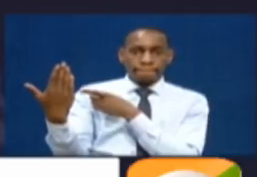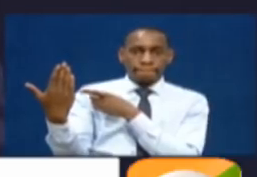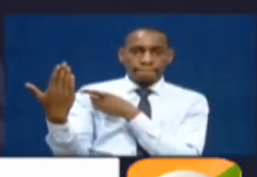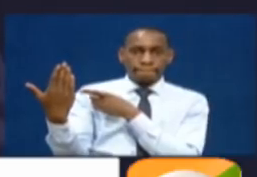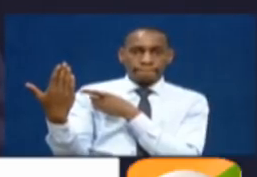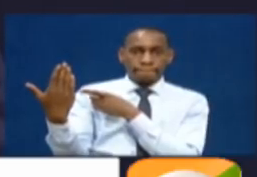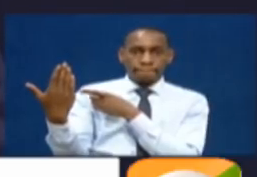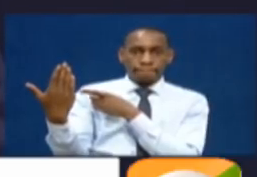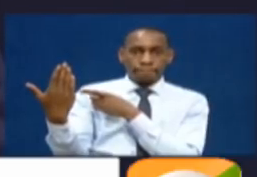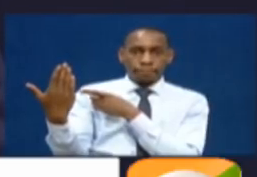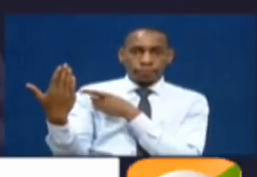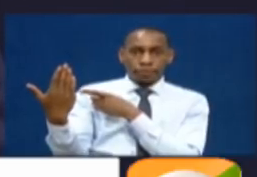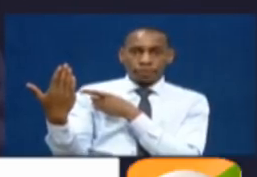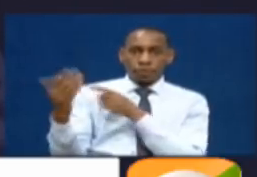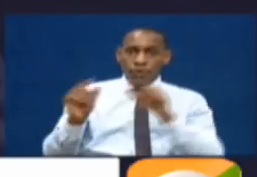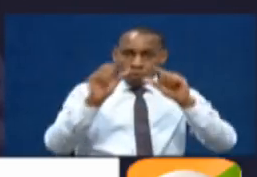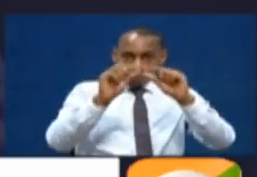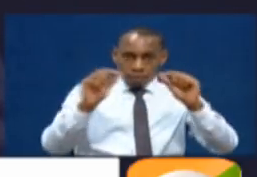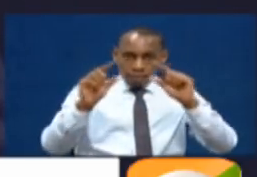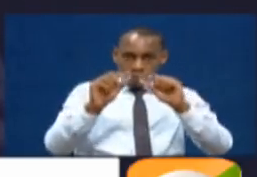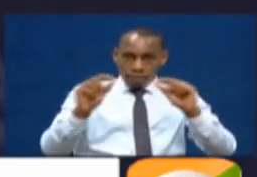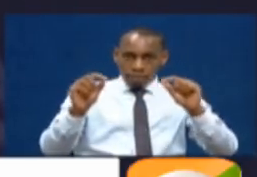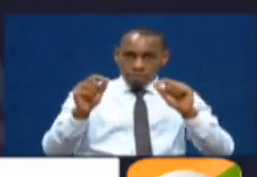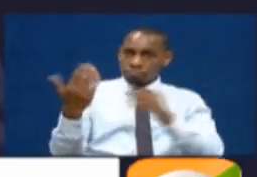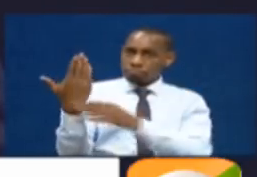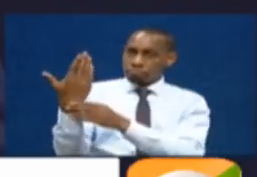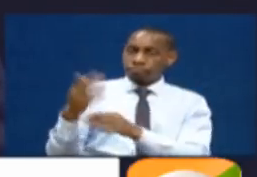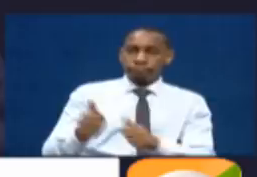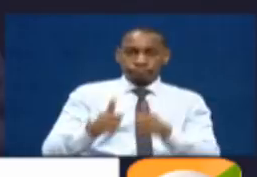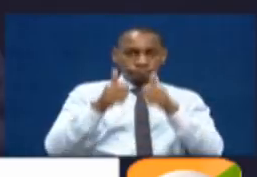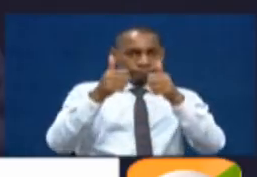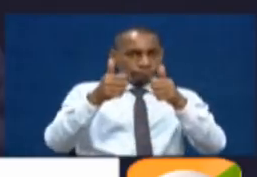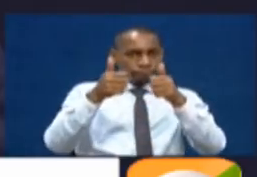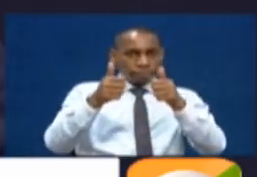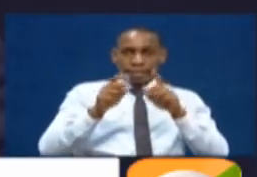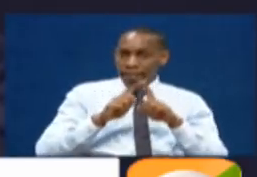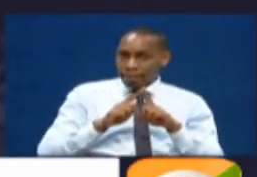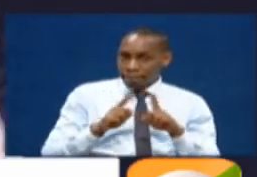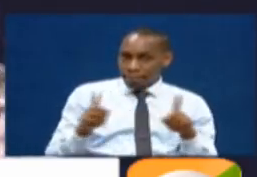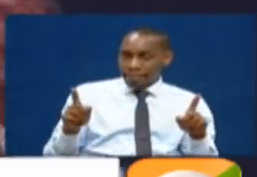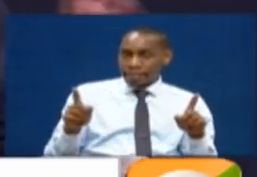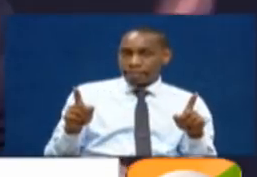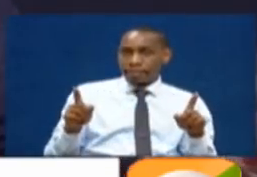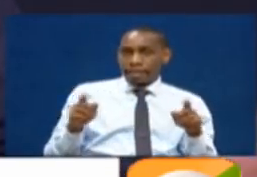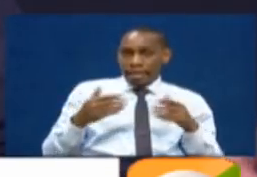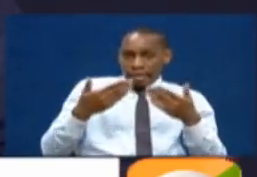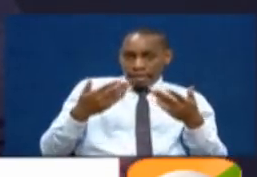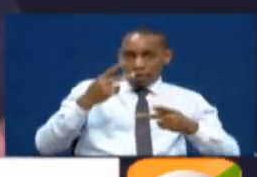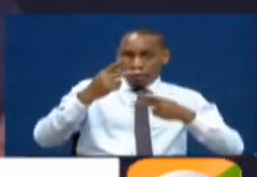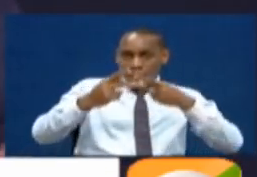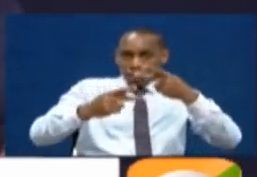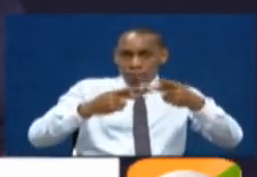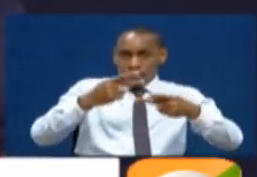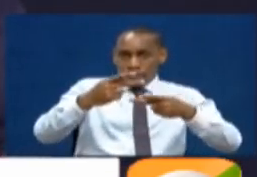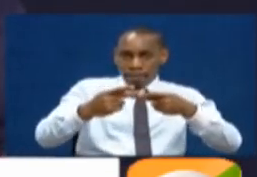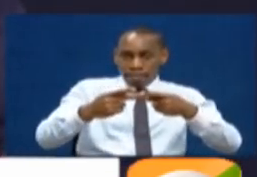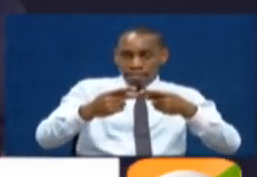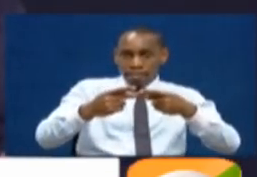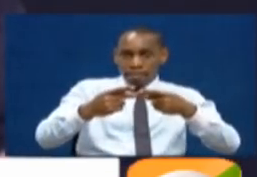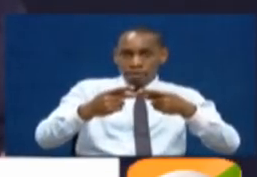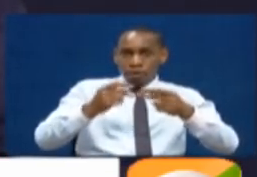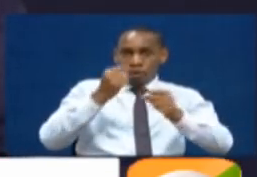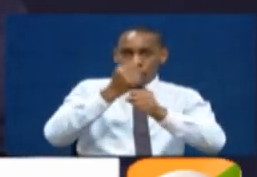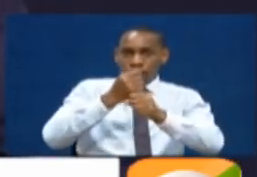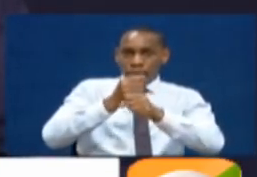the terms of reference give a very good focus. But it is how the process of executing the BBI